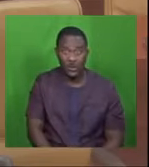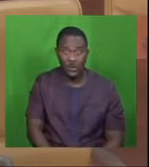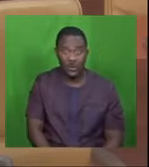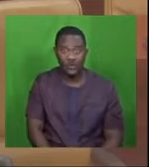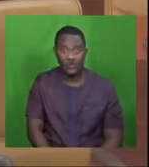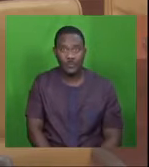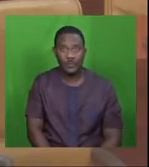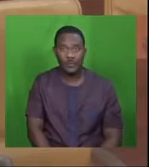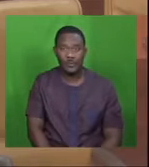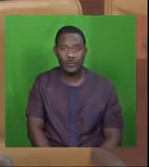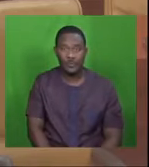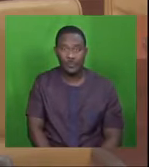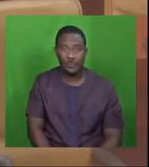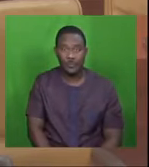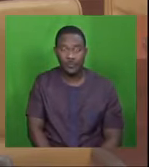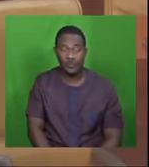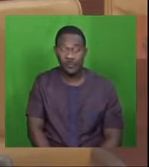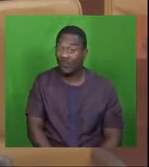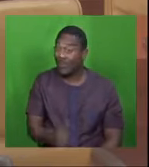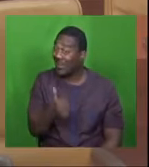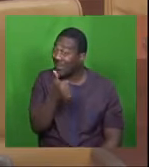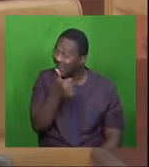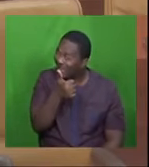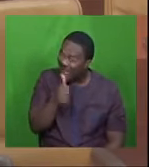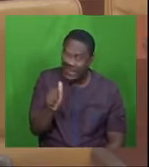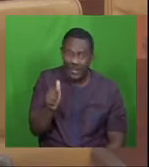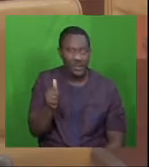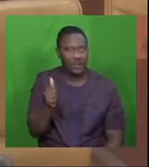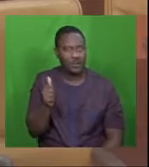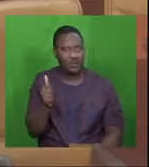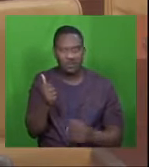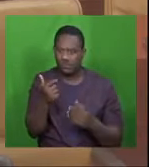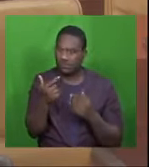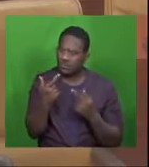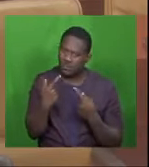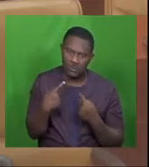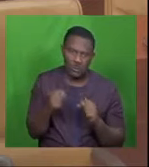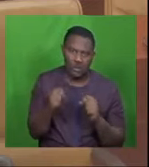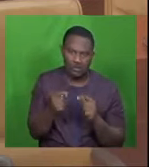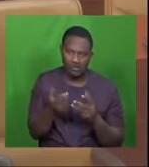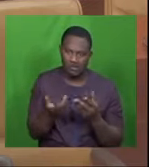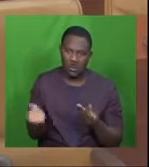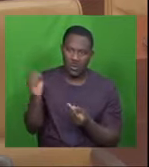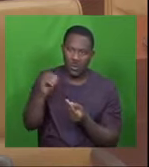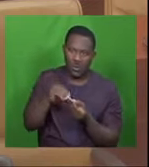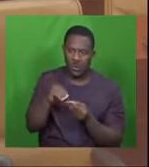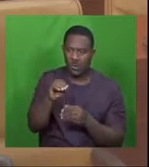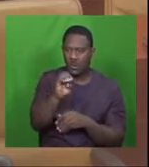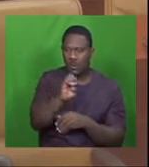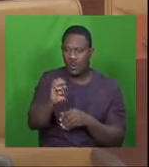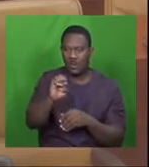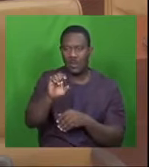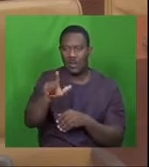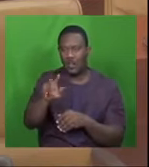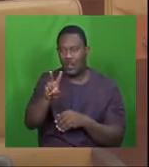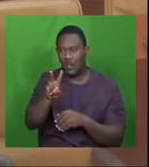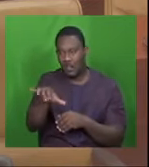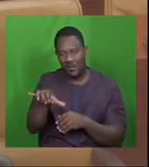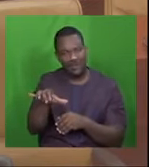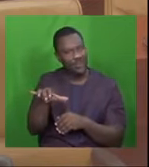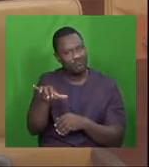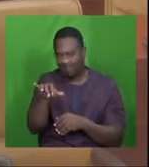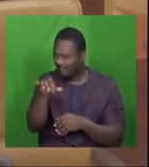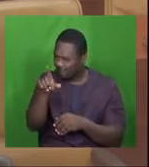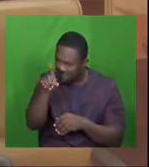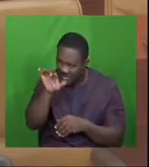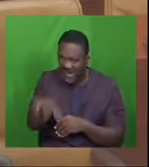attempt forcefully, any attempt to add the poor to the e-levy bracket.